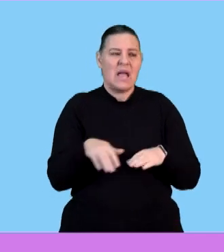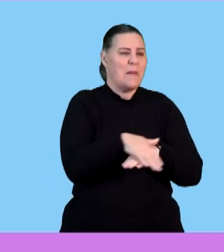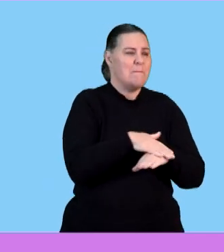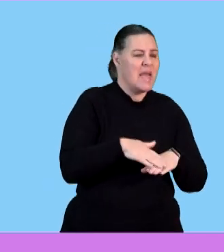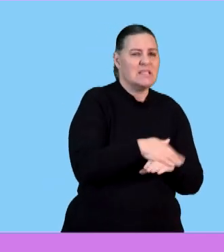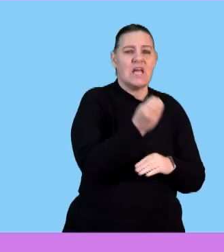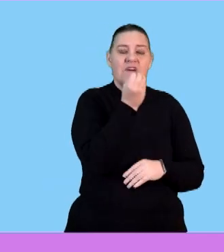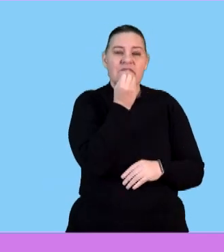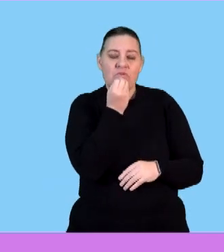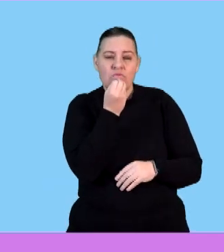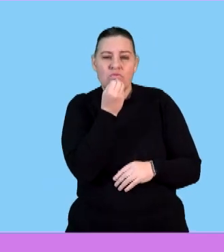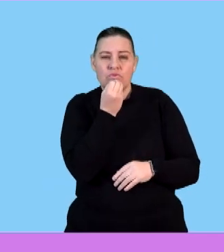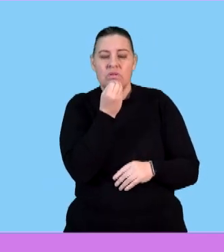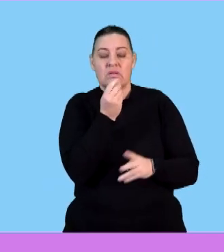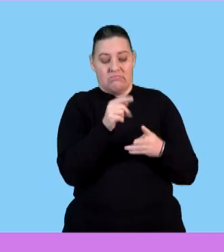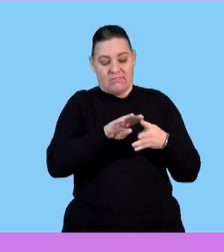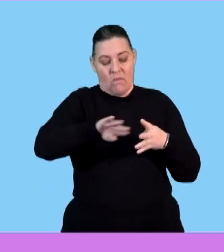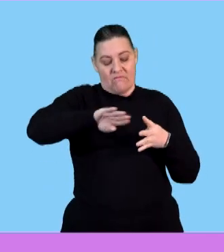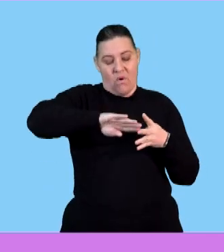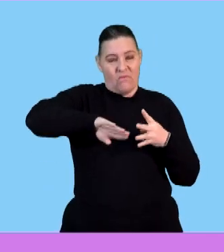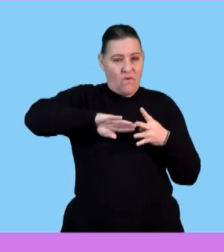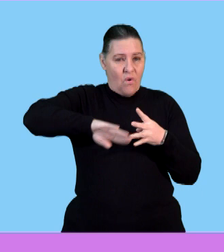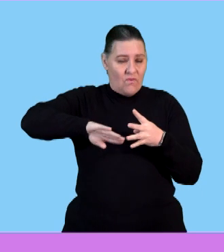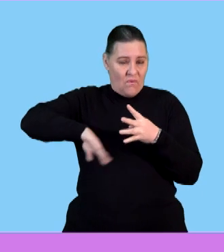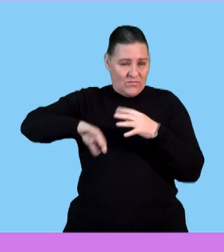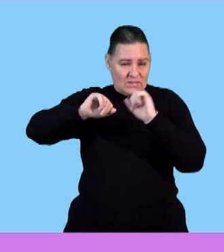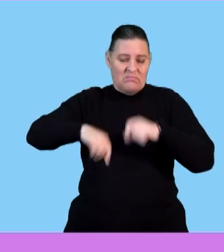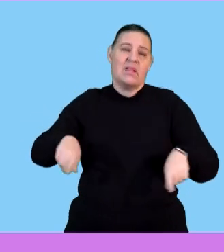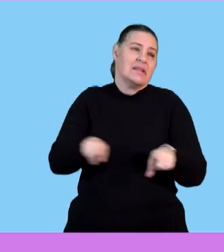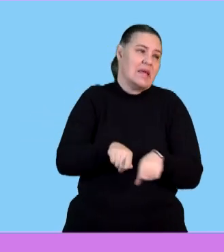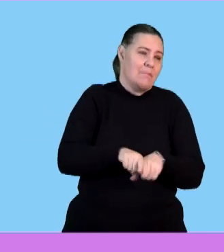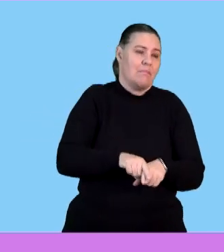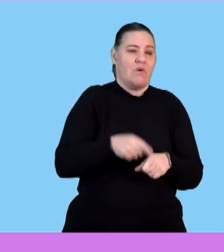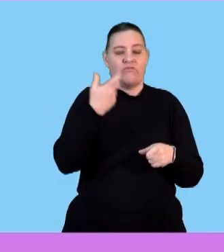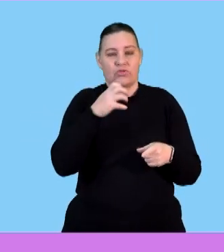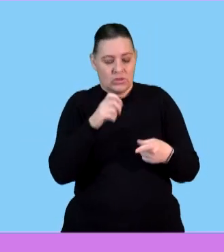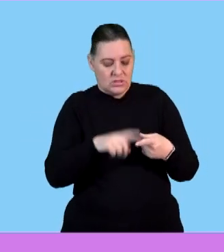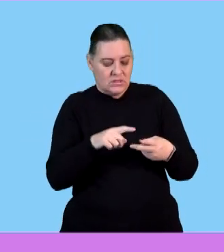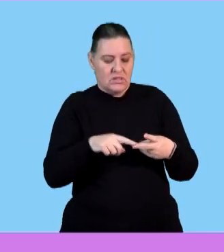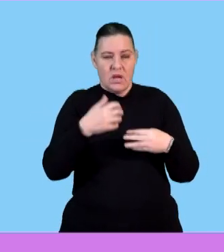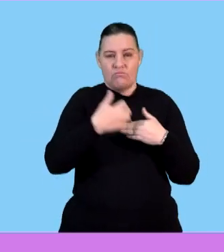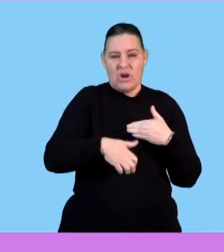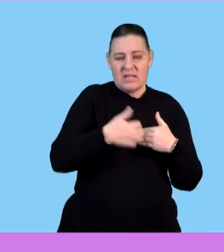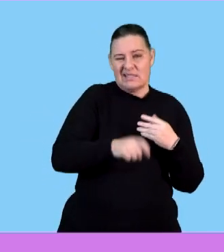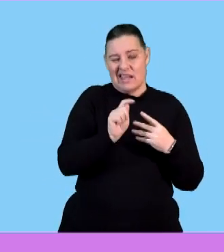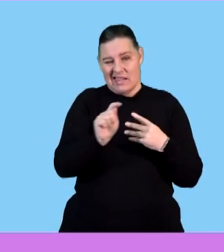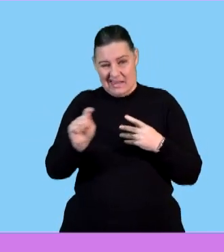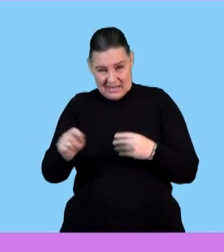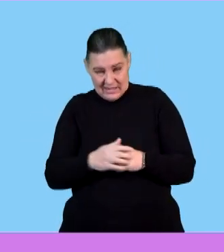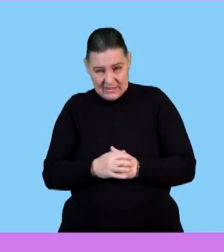food items are excluded from the system, like, for example, fruits or bread, those kind of